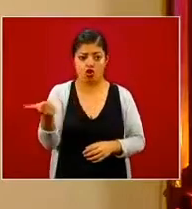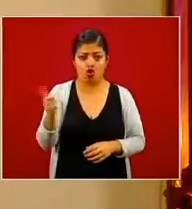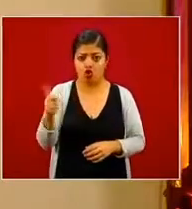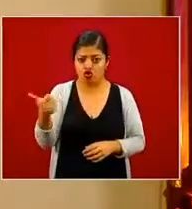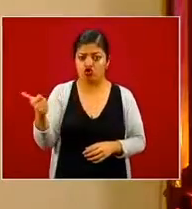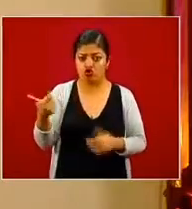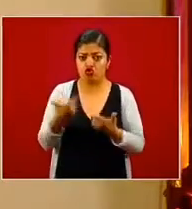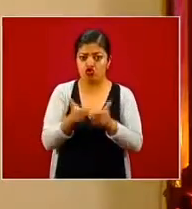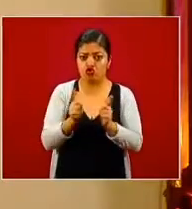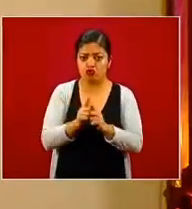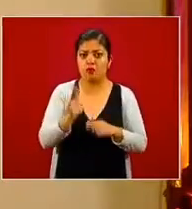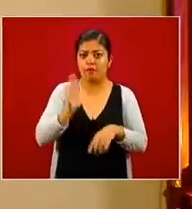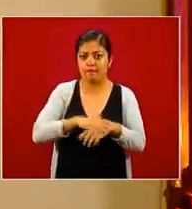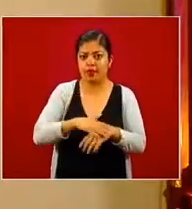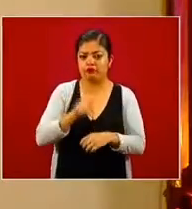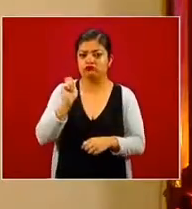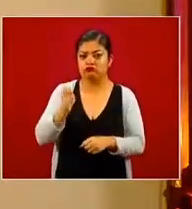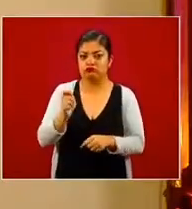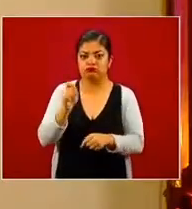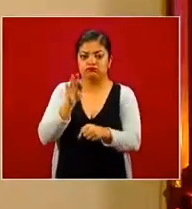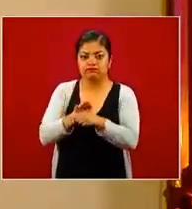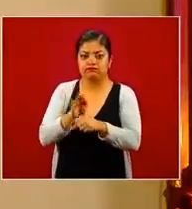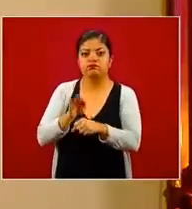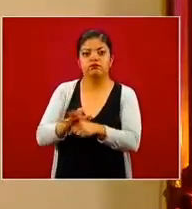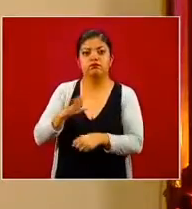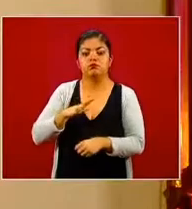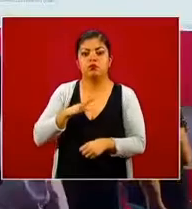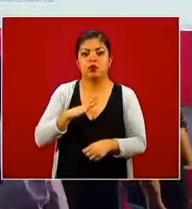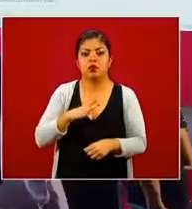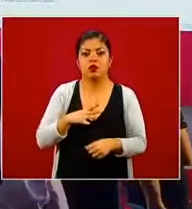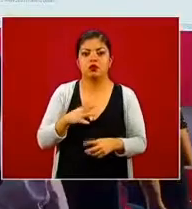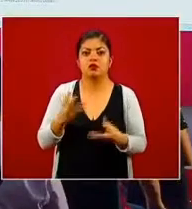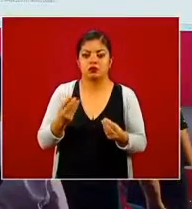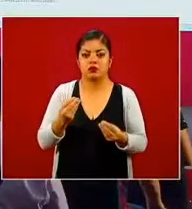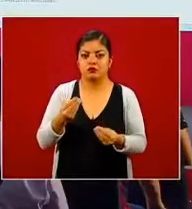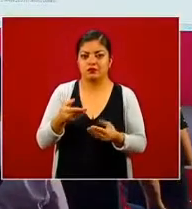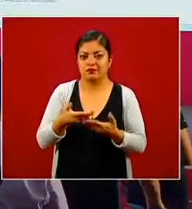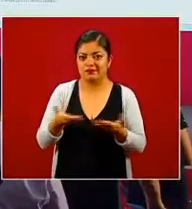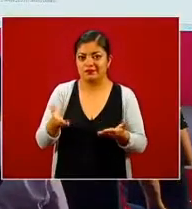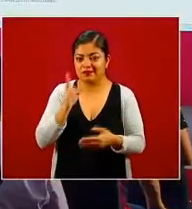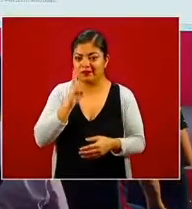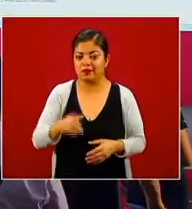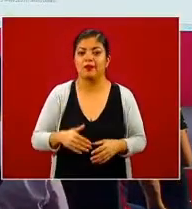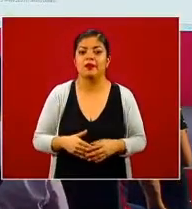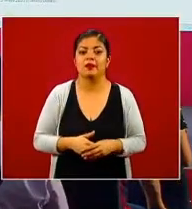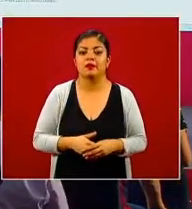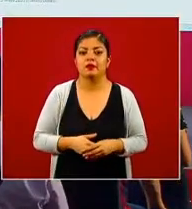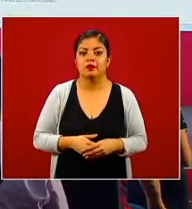that's why that group has been affected in this way.